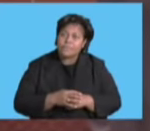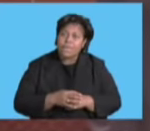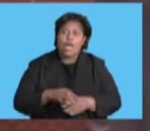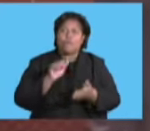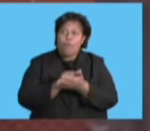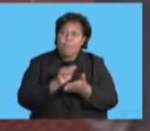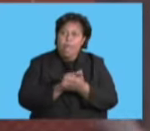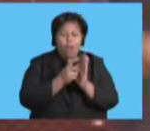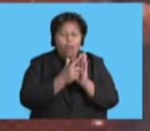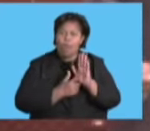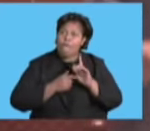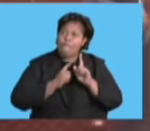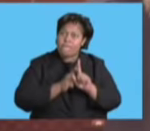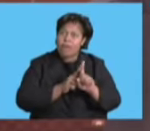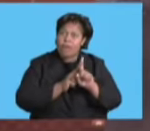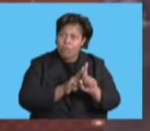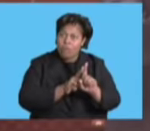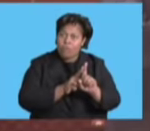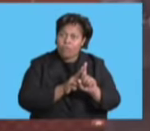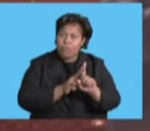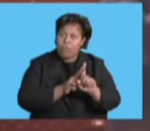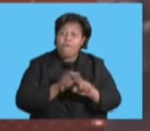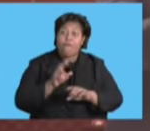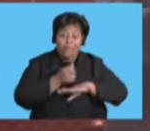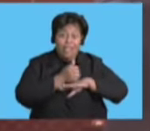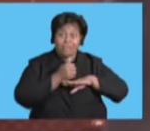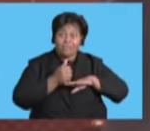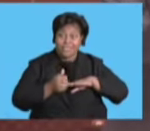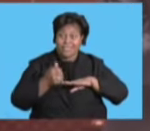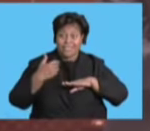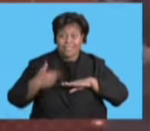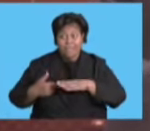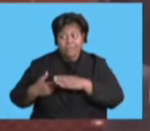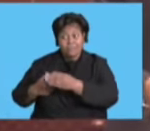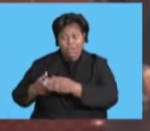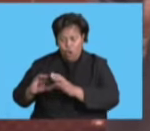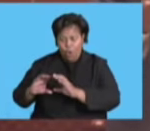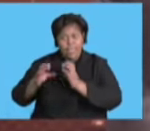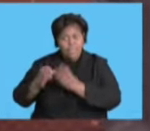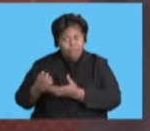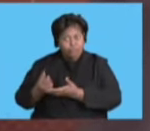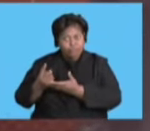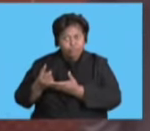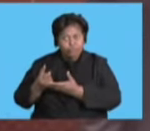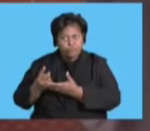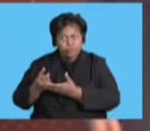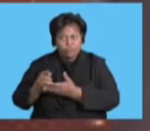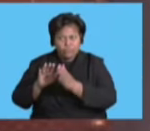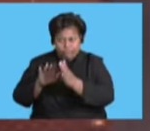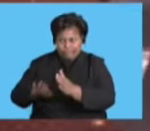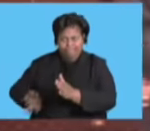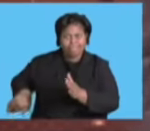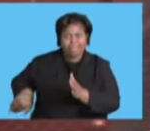law and order, is for the government side, is for the committee to withdraw this report